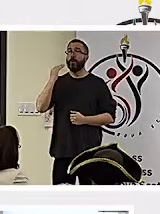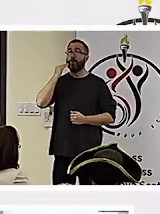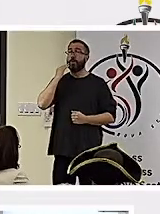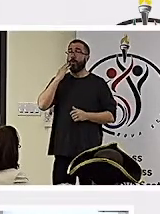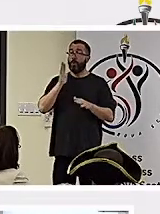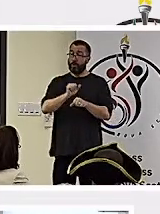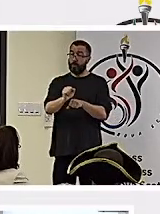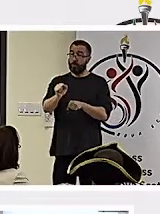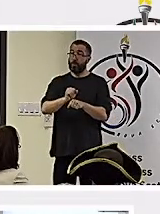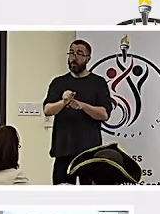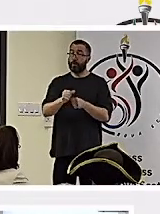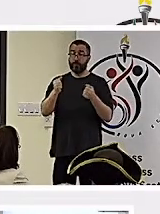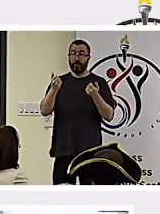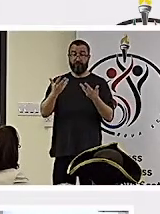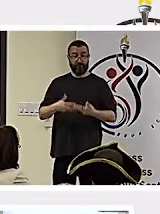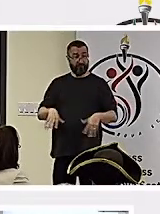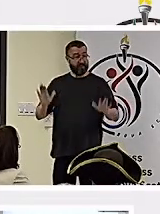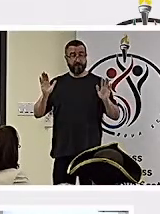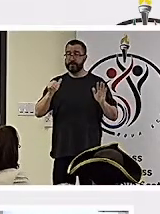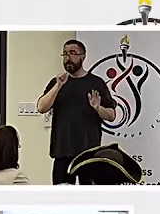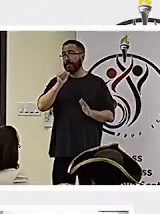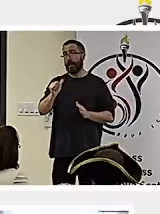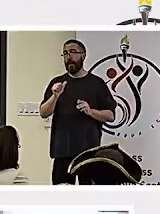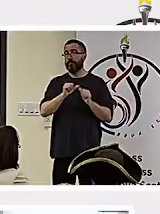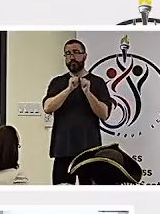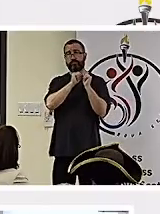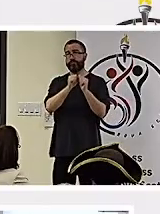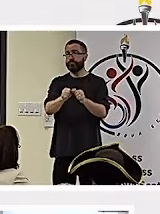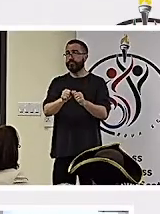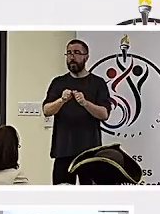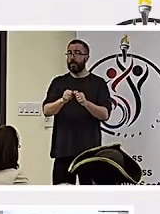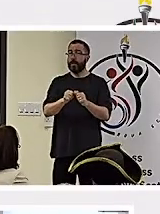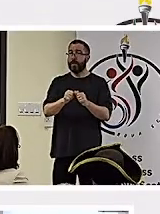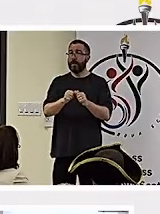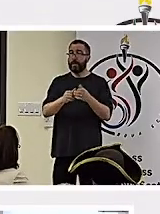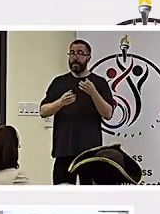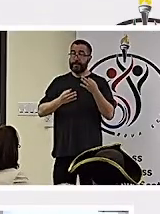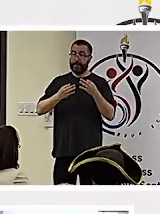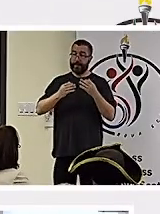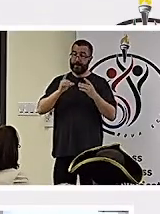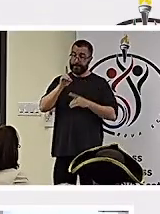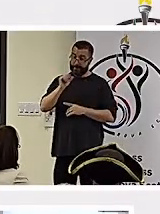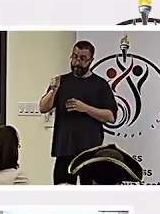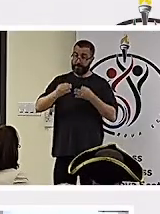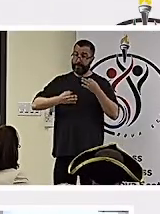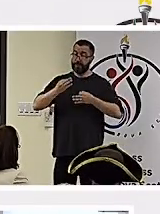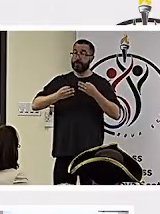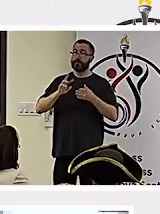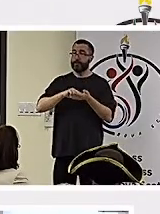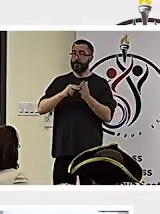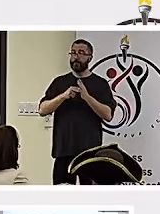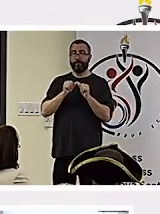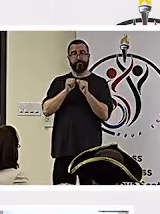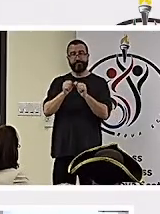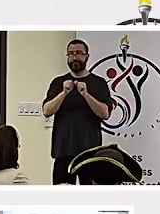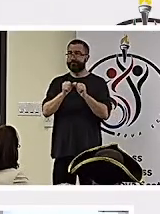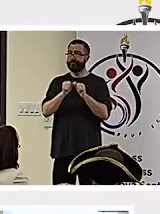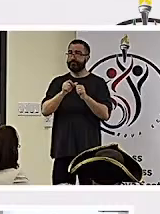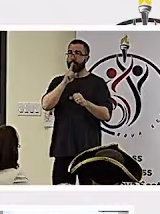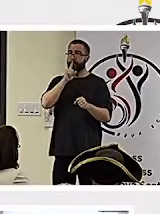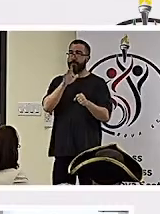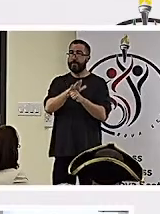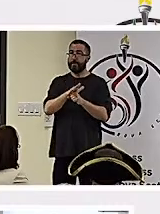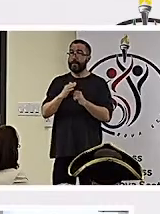ongoing. Advancing disability justice requires sustained commitment, collaboration,